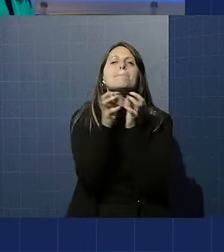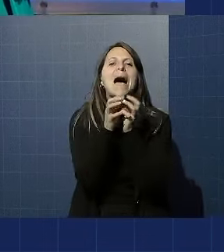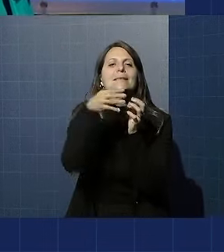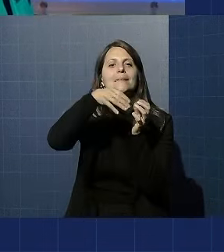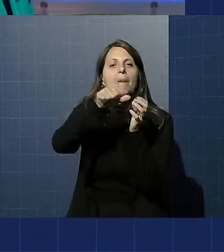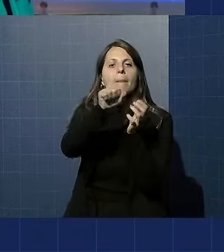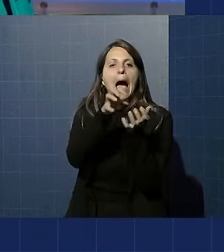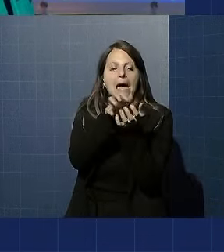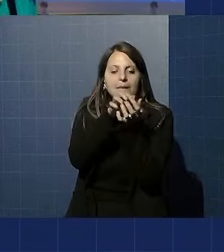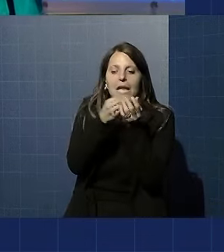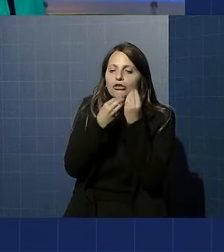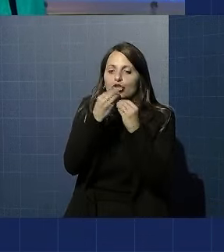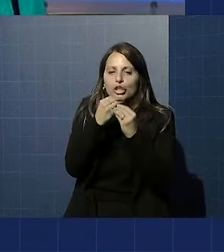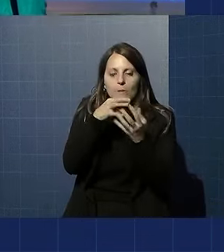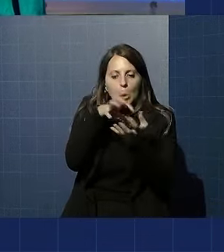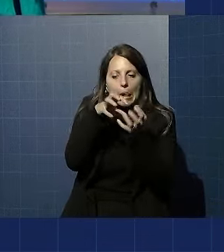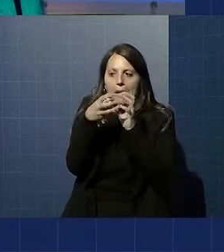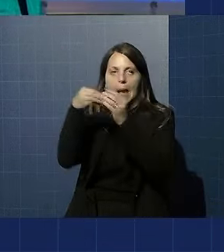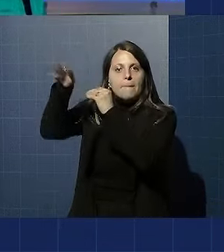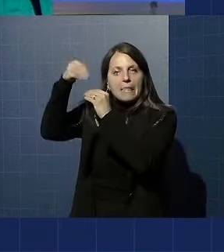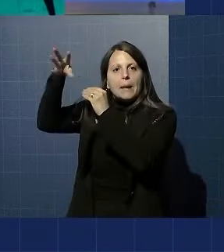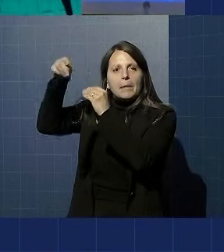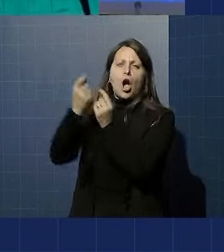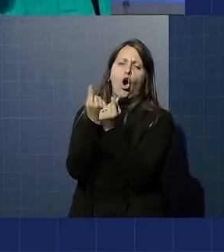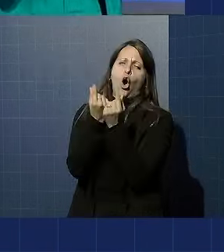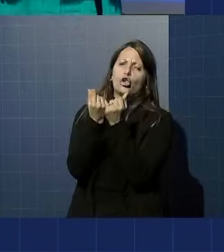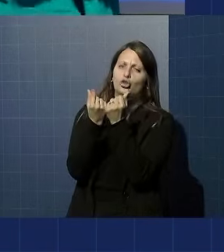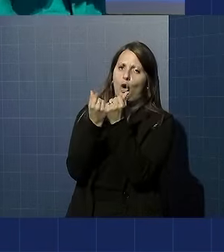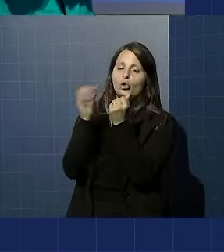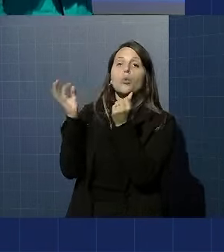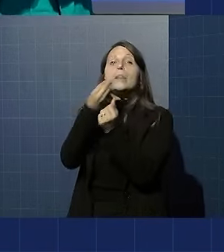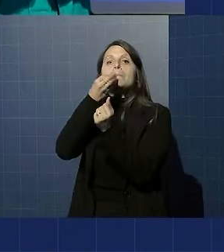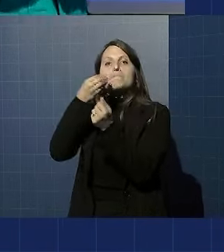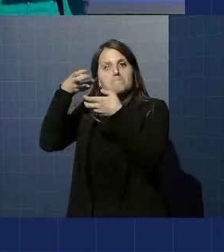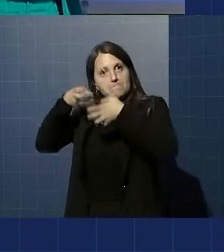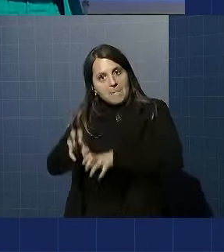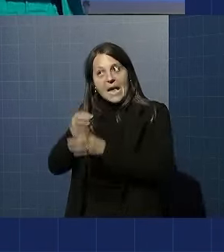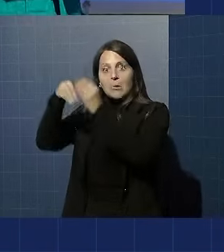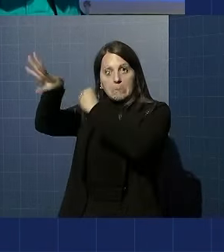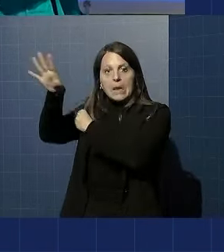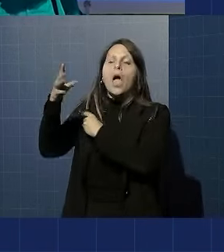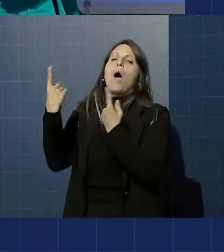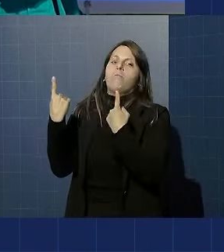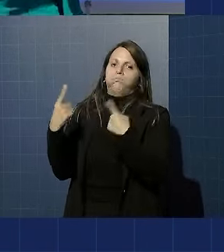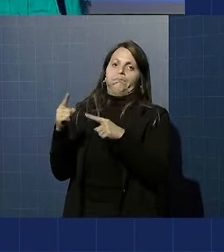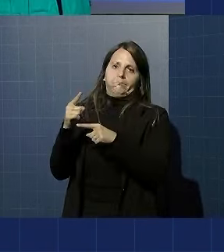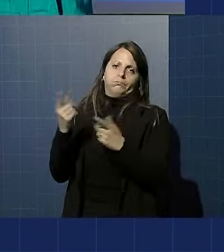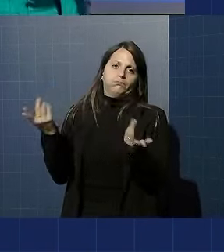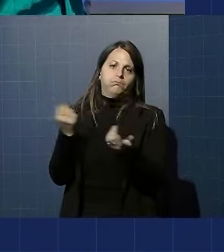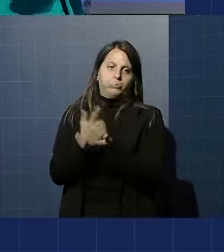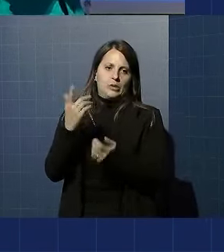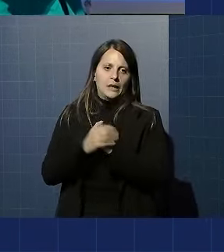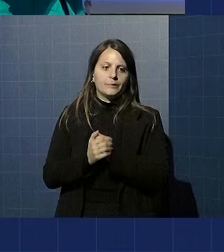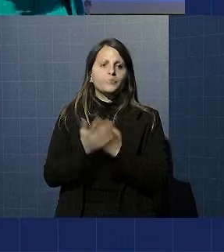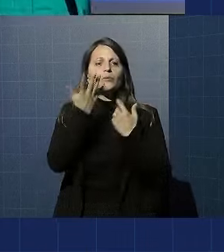better. That was my last slide. I want to thank you very much for your attention. It was a pleasure to speak here to you. And I